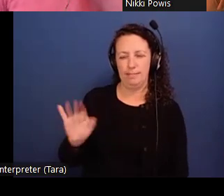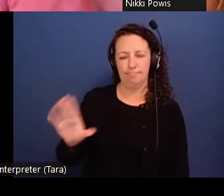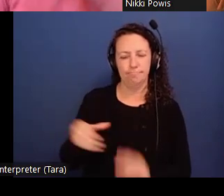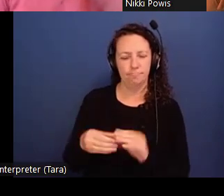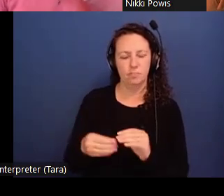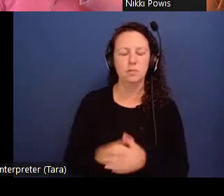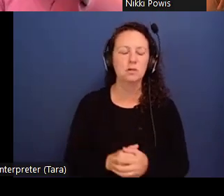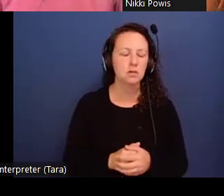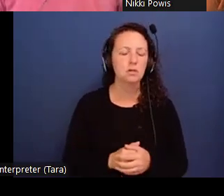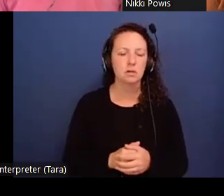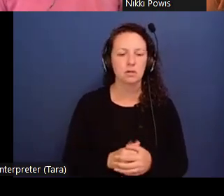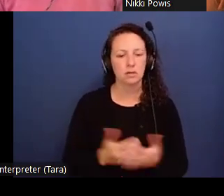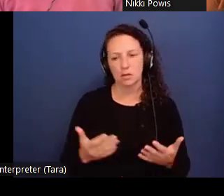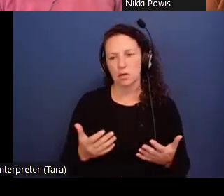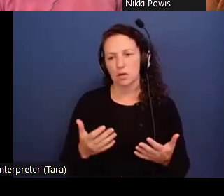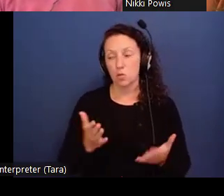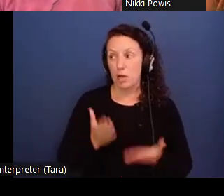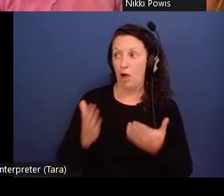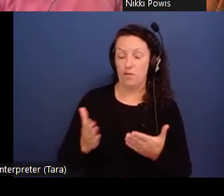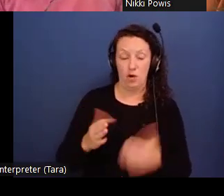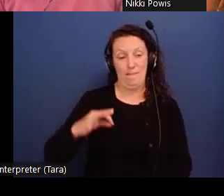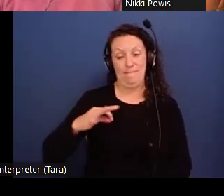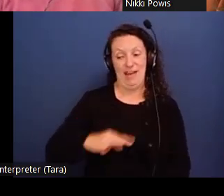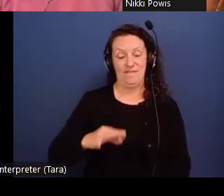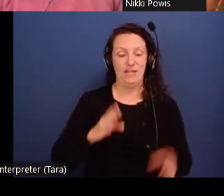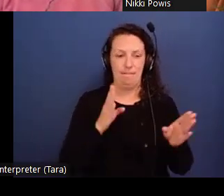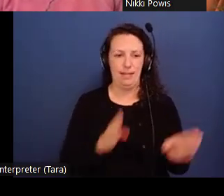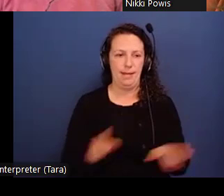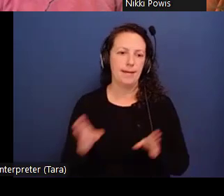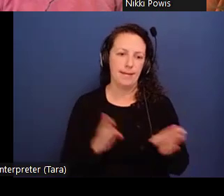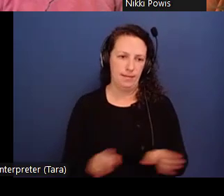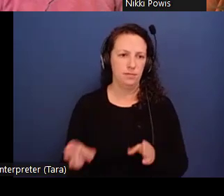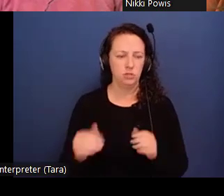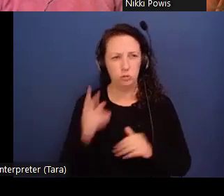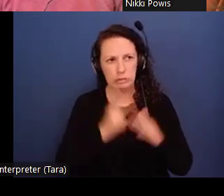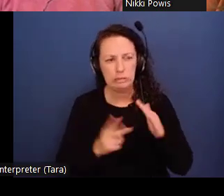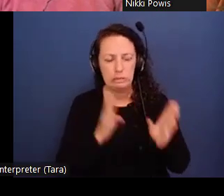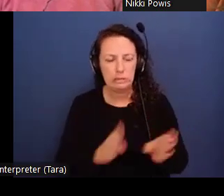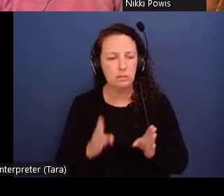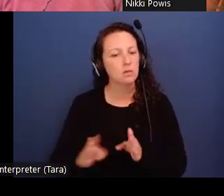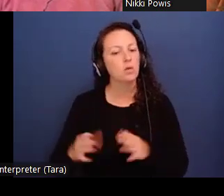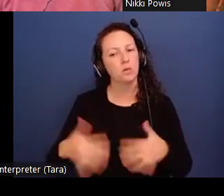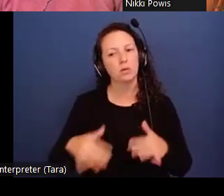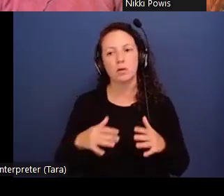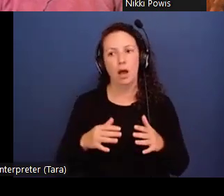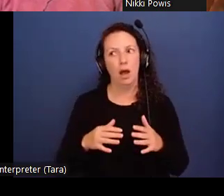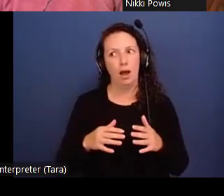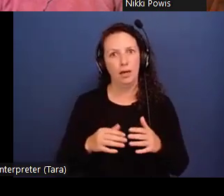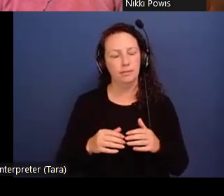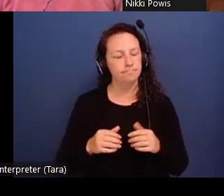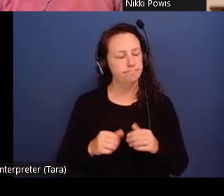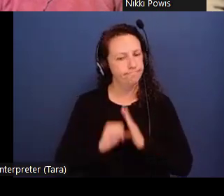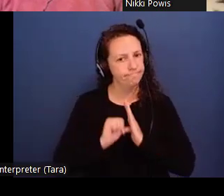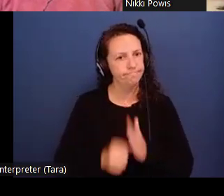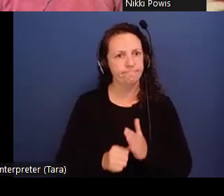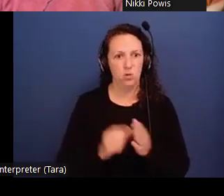offer as well as benefit planning. So it's critical. I recommend that anybody that's thinking about whether they're